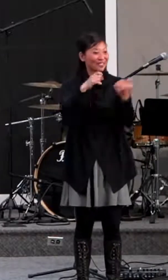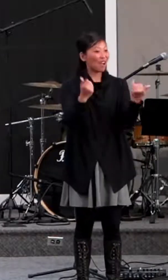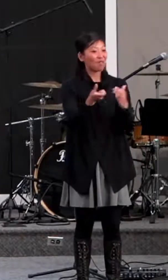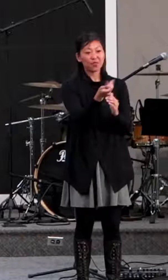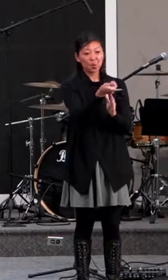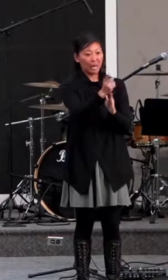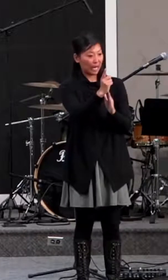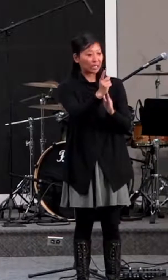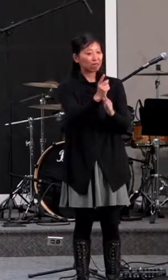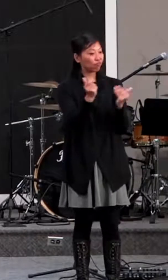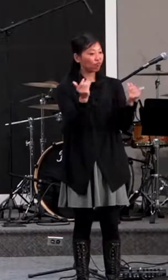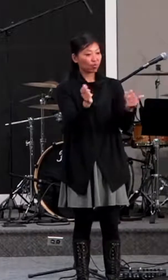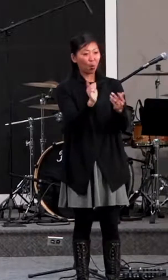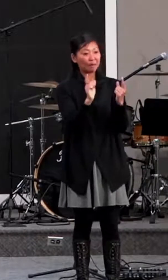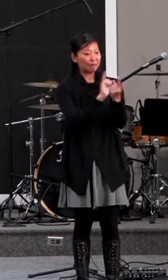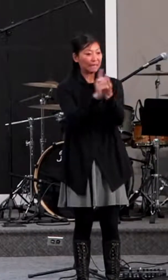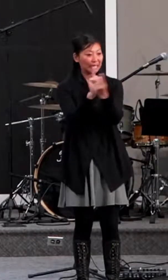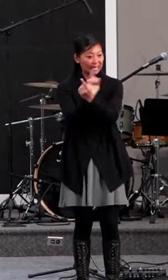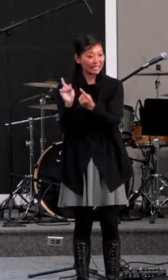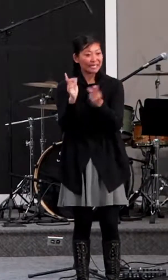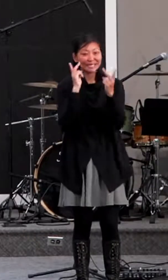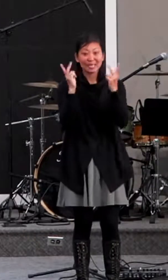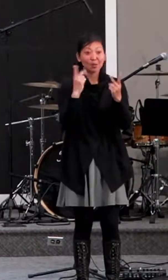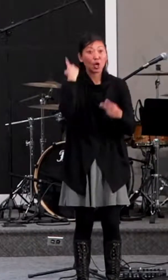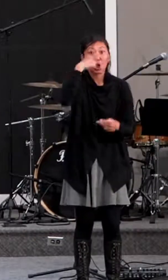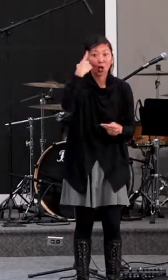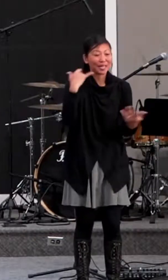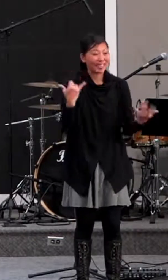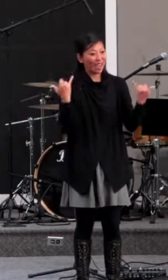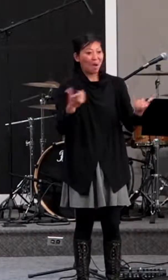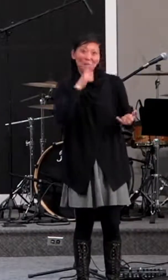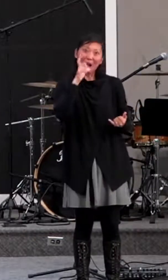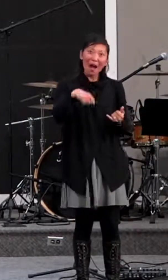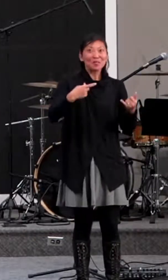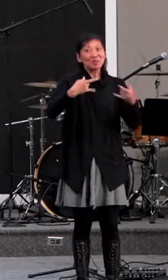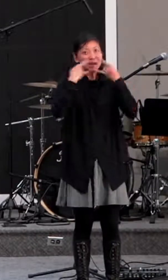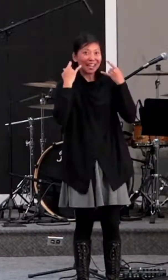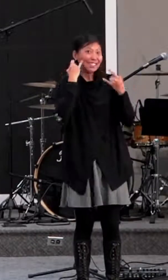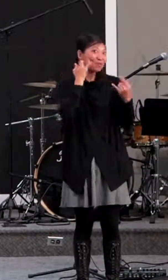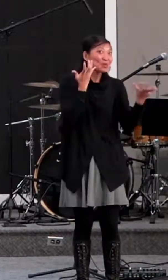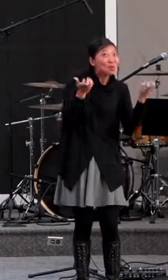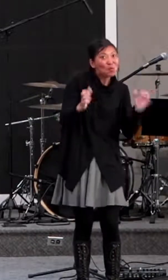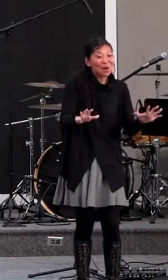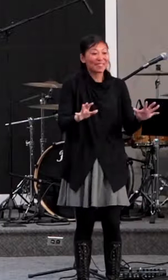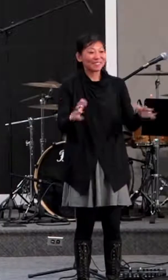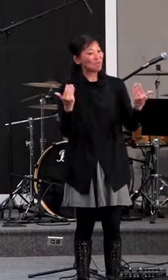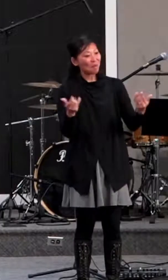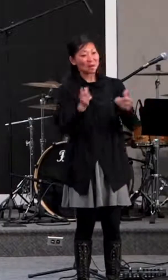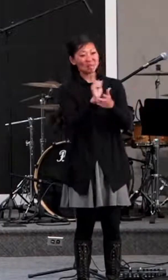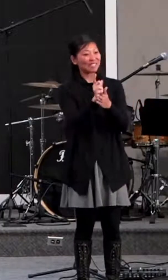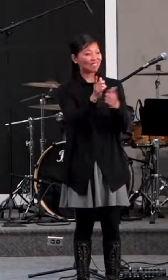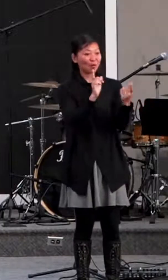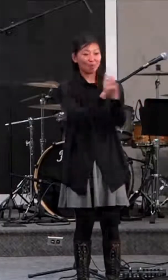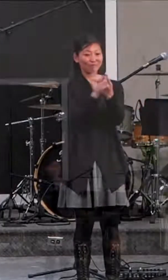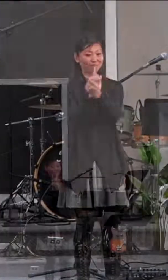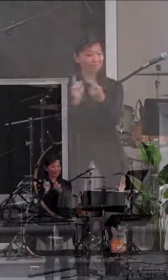to re-meet people and find out what they really look like. So why don't you guys take a couple minutes, and then we'll be in James chapter 4.